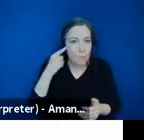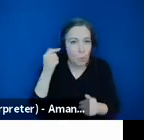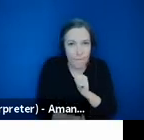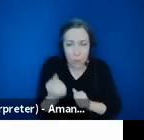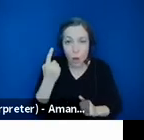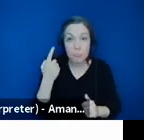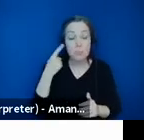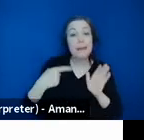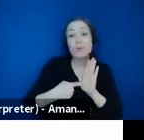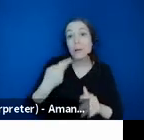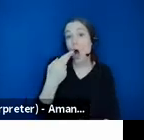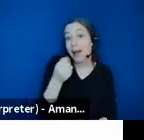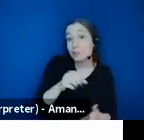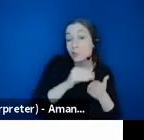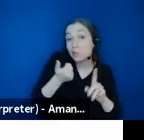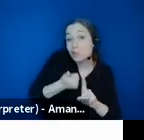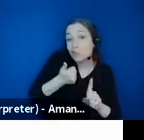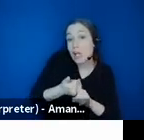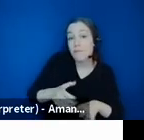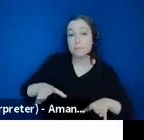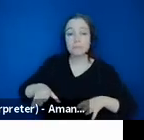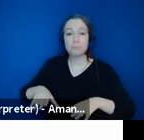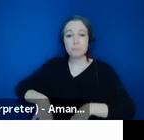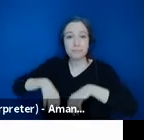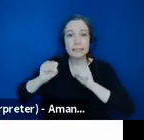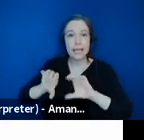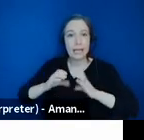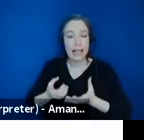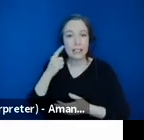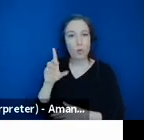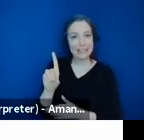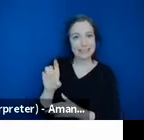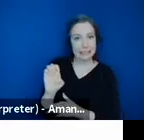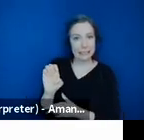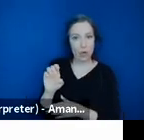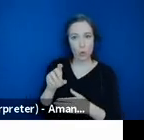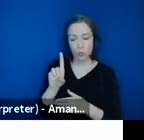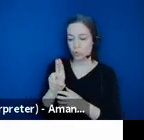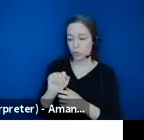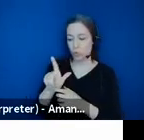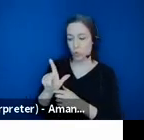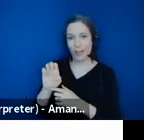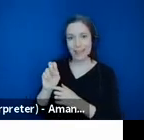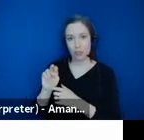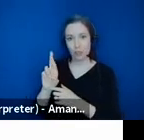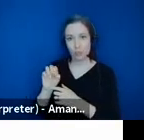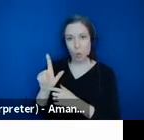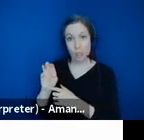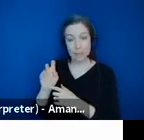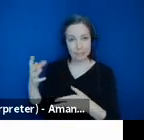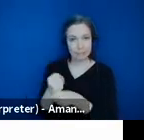enrollment class at your high school or through FCC open campus. Or you're an adult student taking a class for personal enrichment.